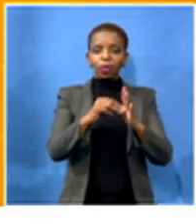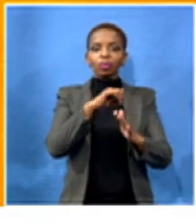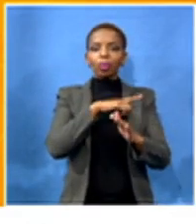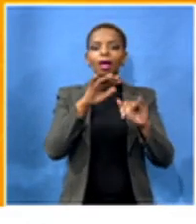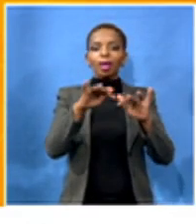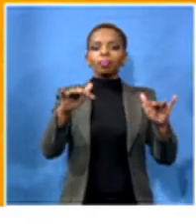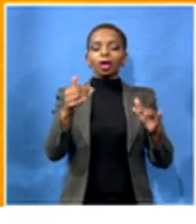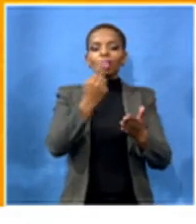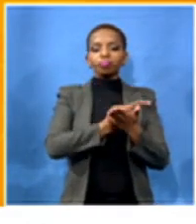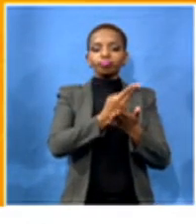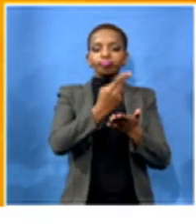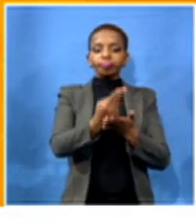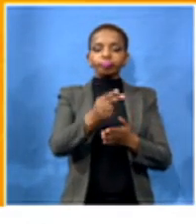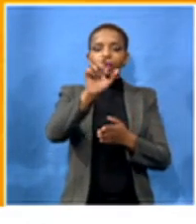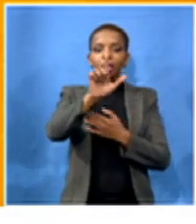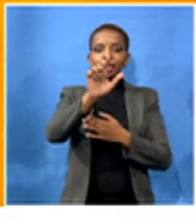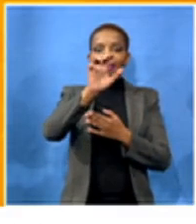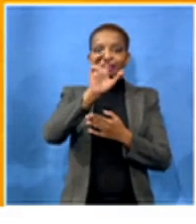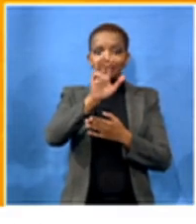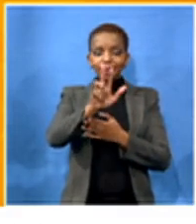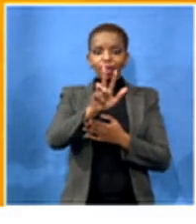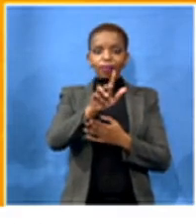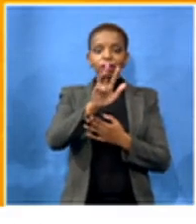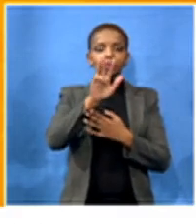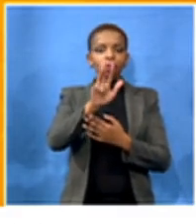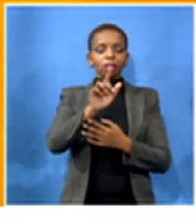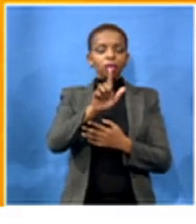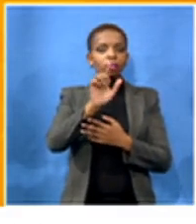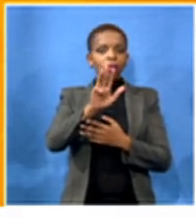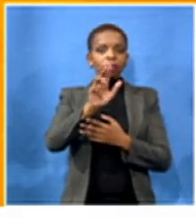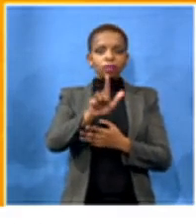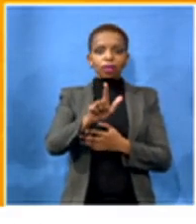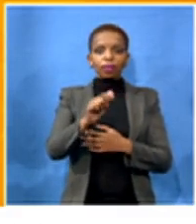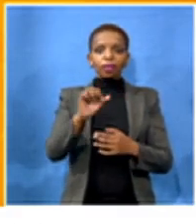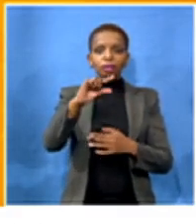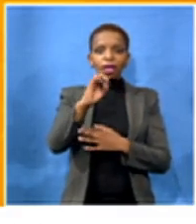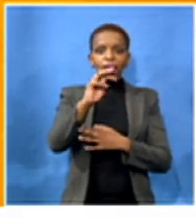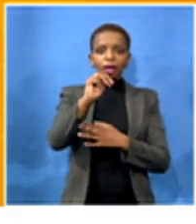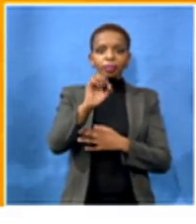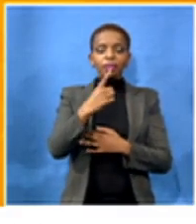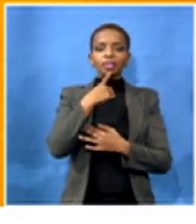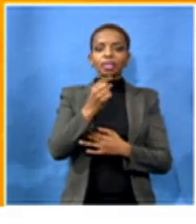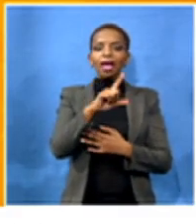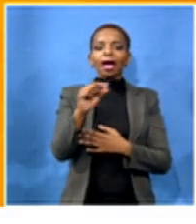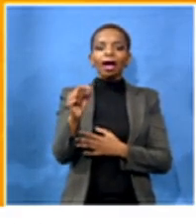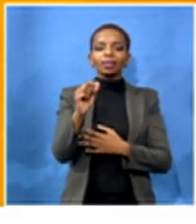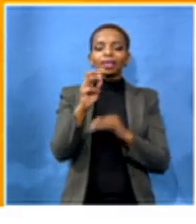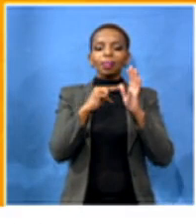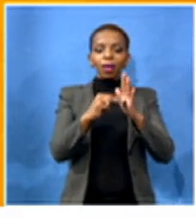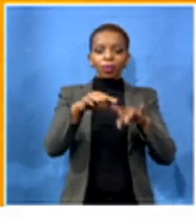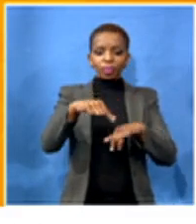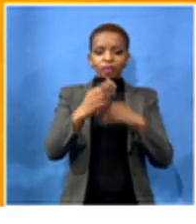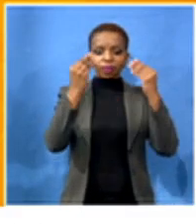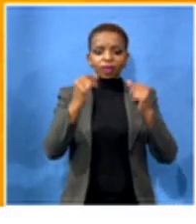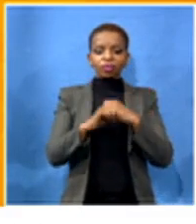to COVID-19. GEMS has allocated about 900 million rand for COVID-19 treatment this year and this financial year. Now, these